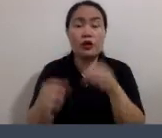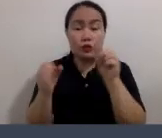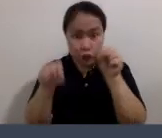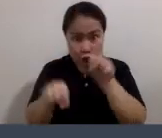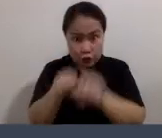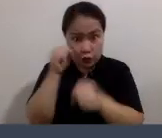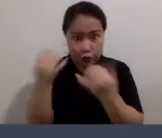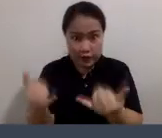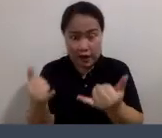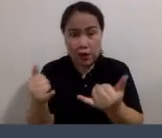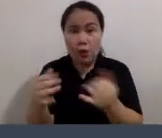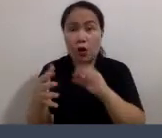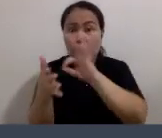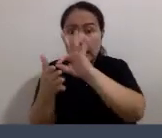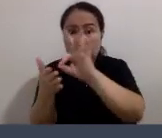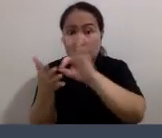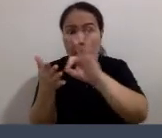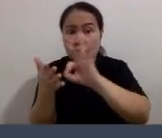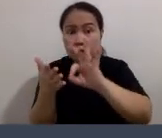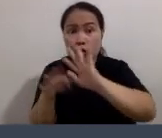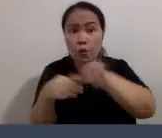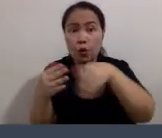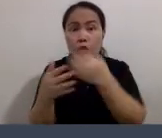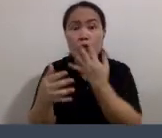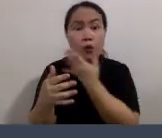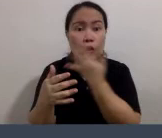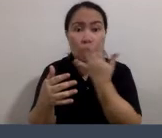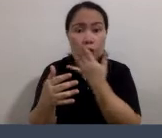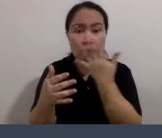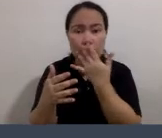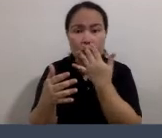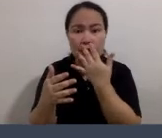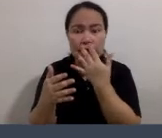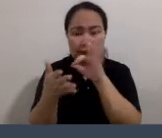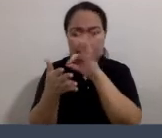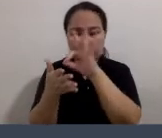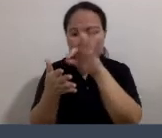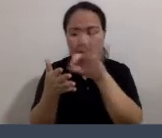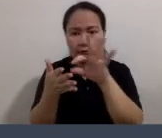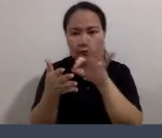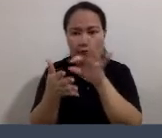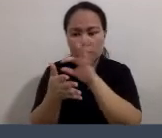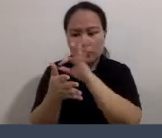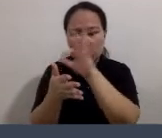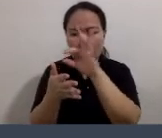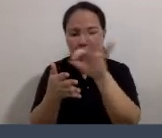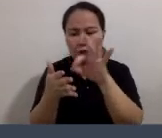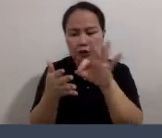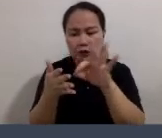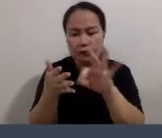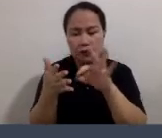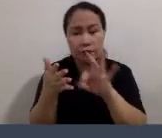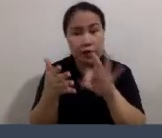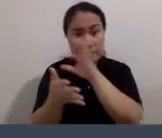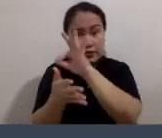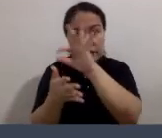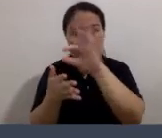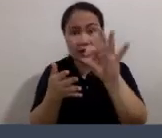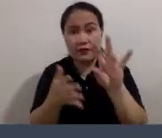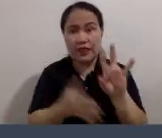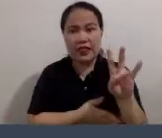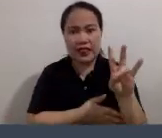all the colored counters. So, how many colored counters do we have? We have 1, 2, 3,